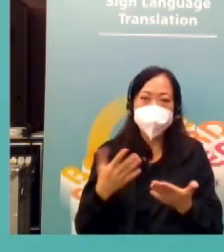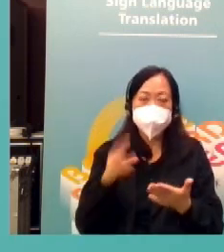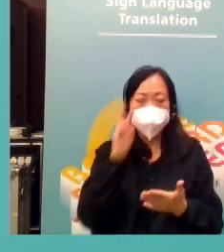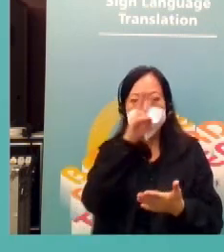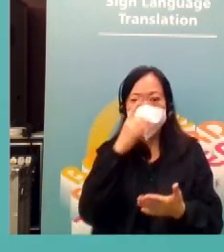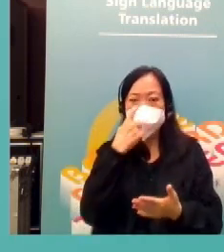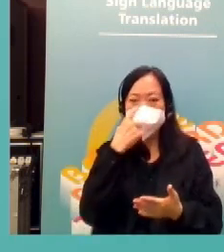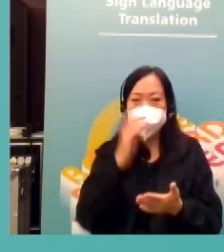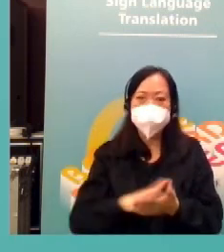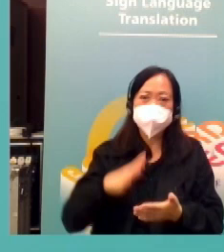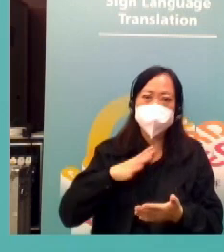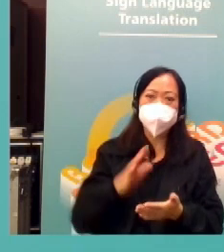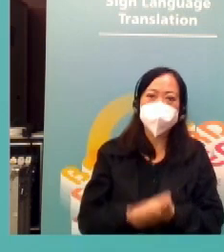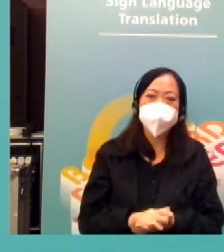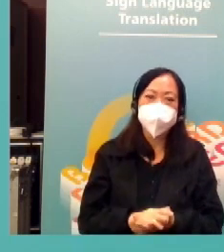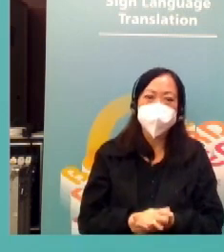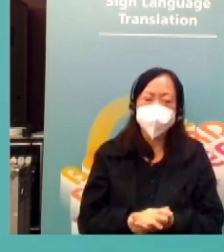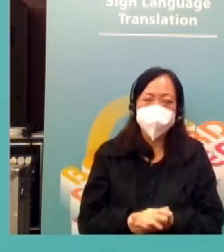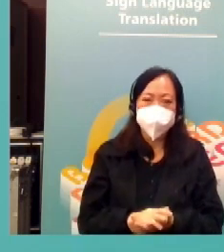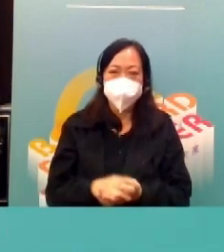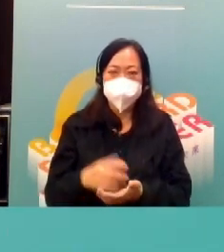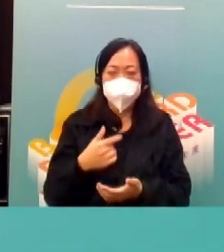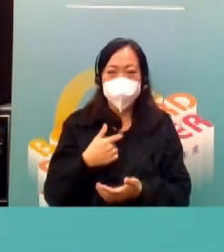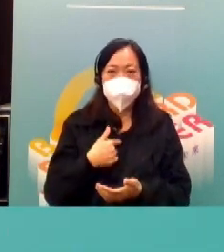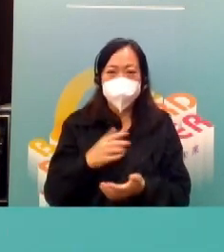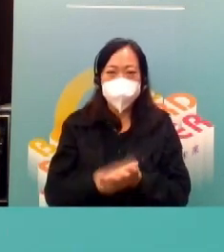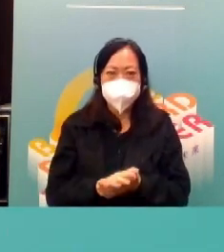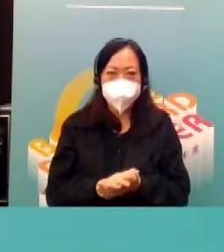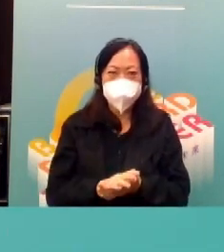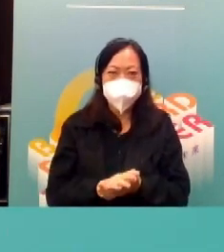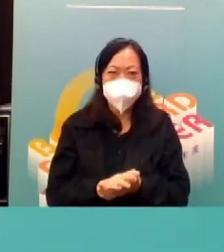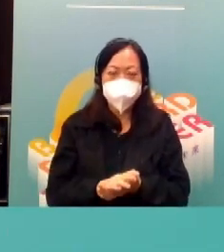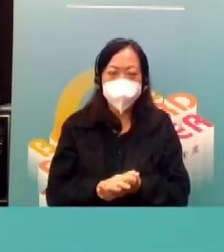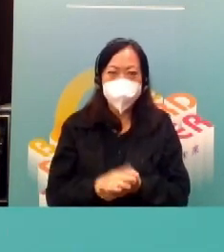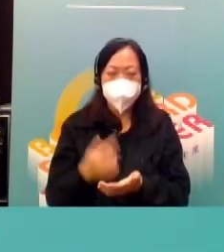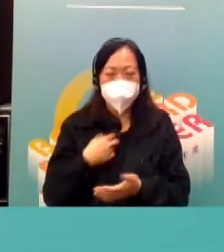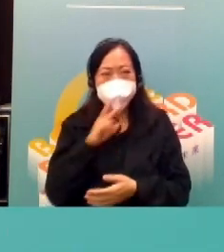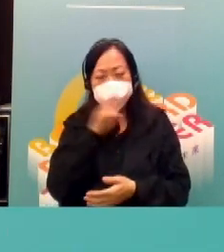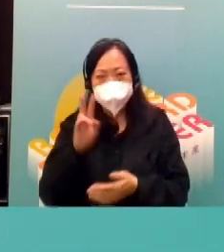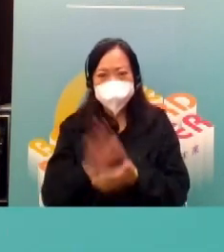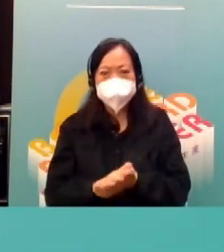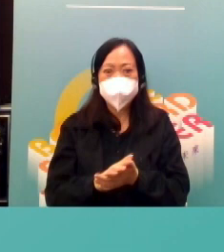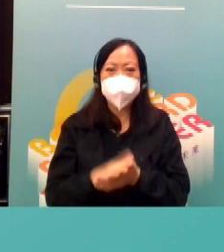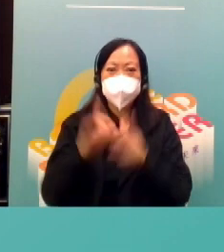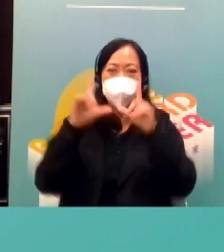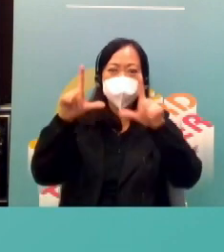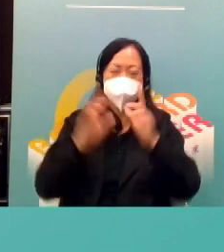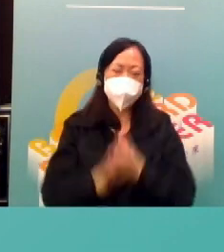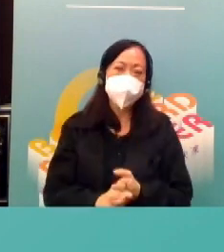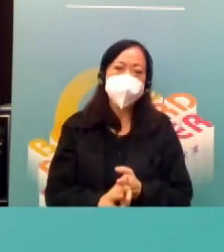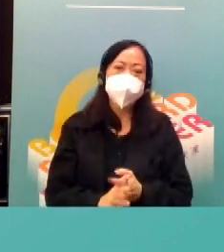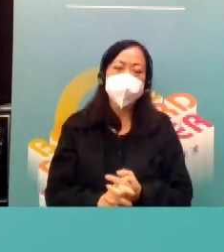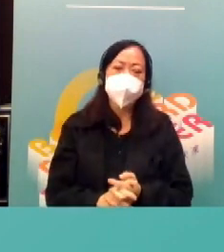Sure, thank you. I'll try my best and more to make an observation from the markets we have experience in. So I